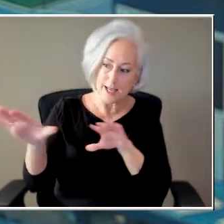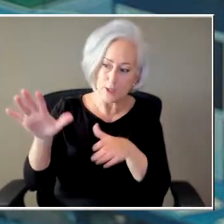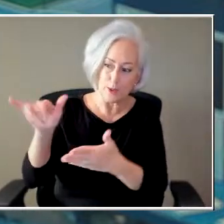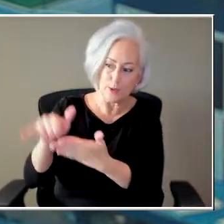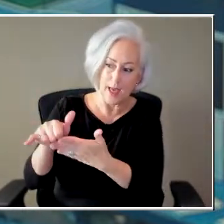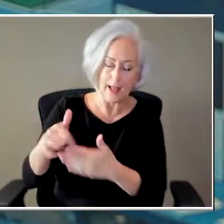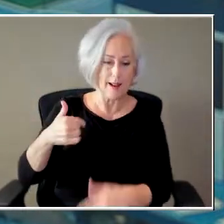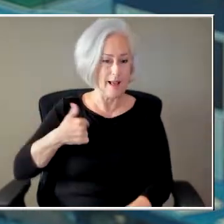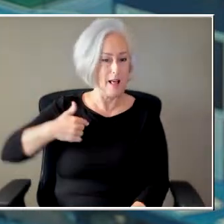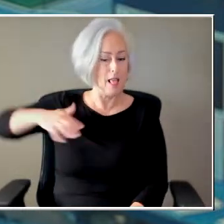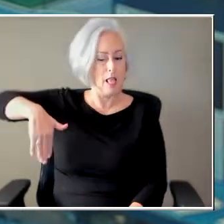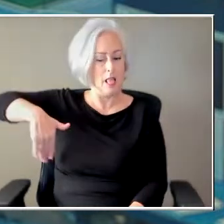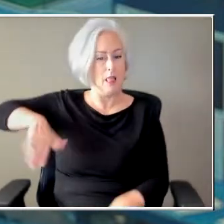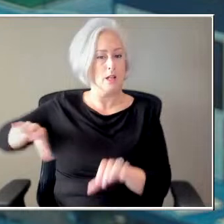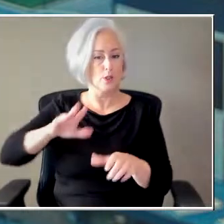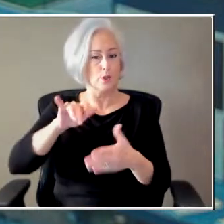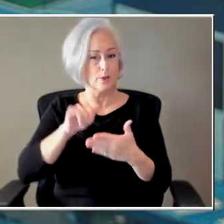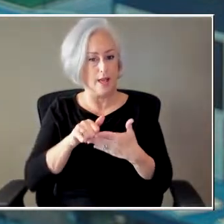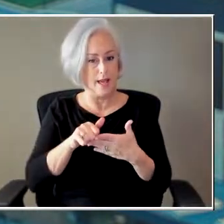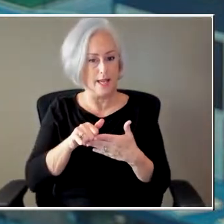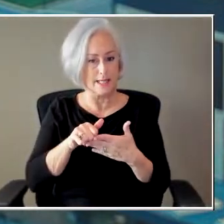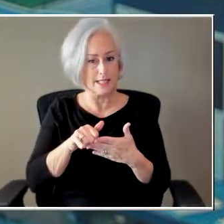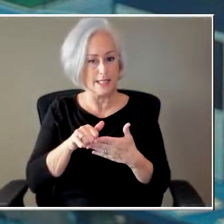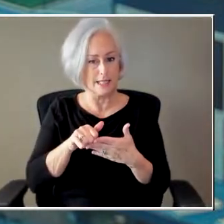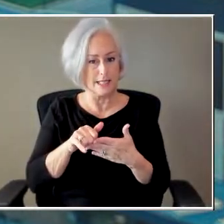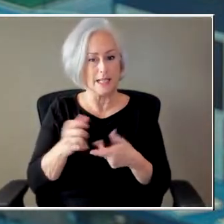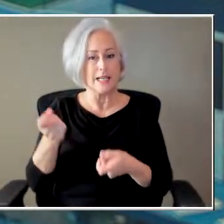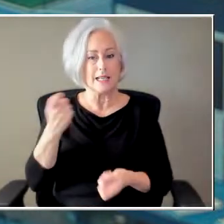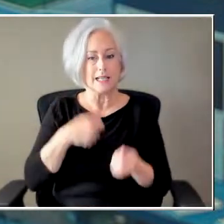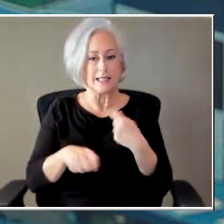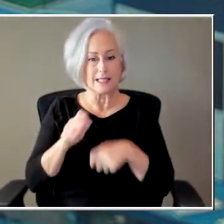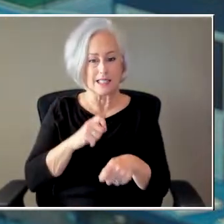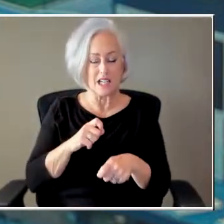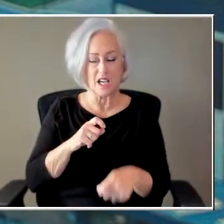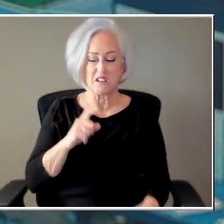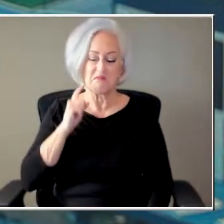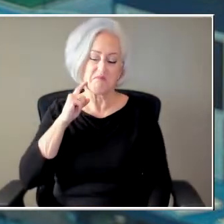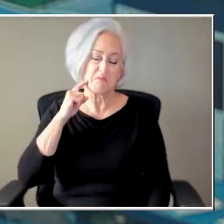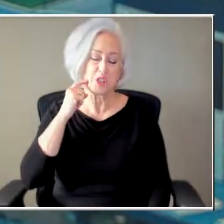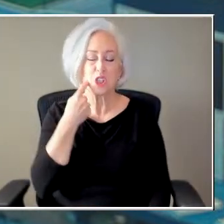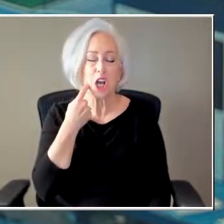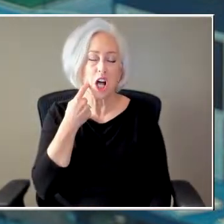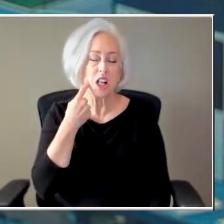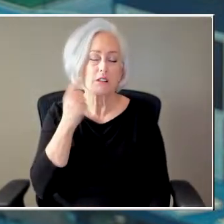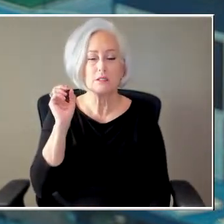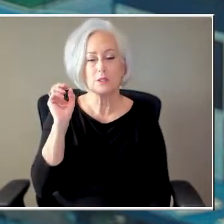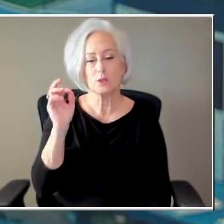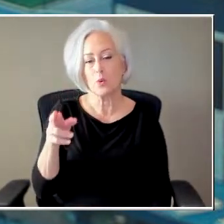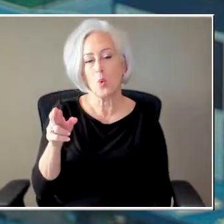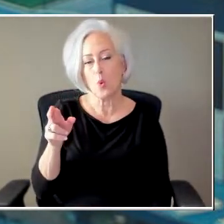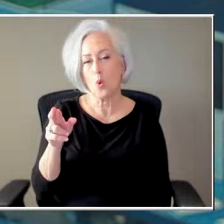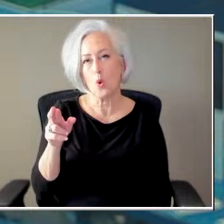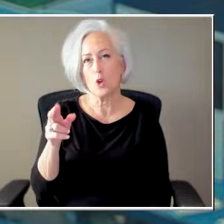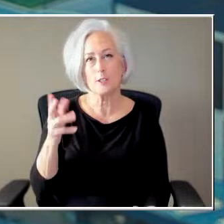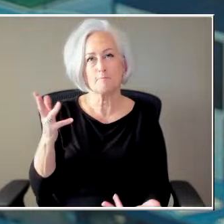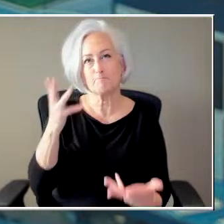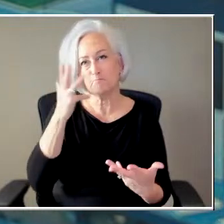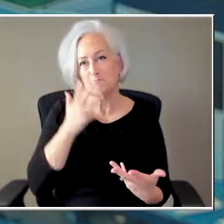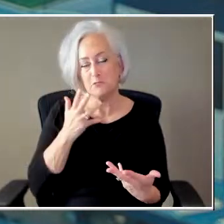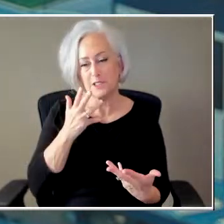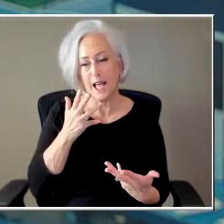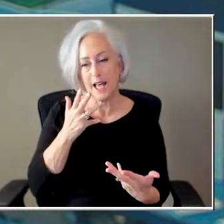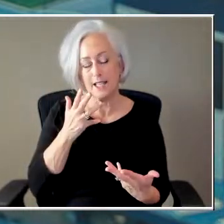yet, instead of, being prone to jealousy, I just really challenge